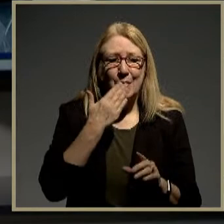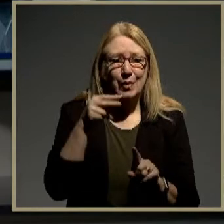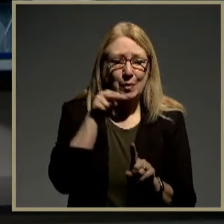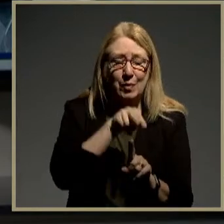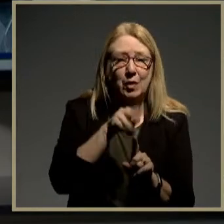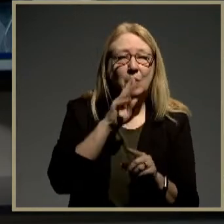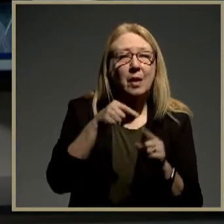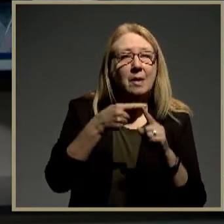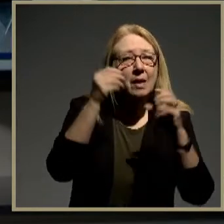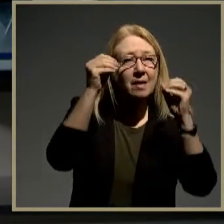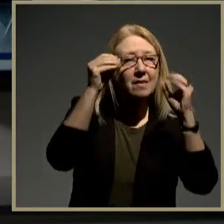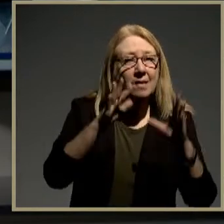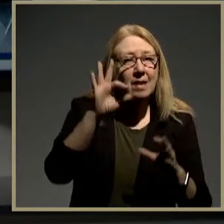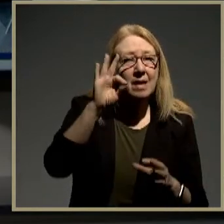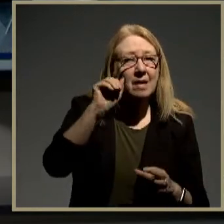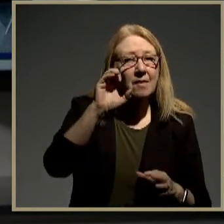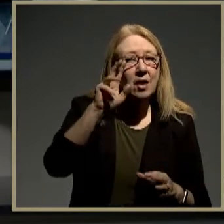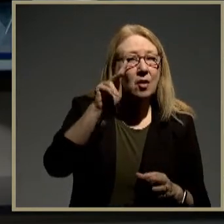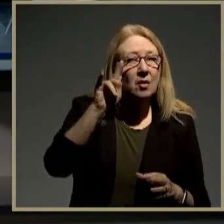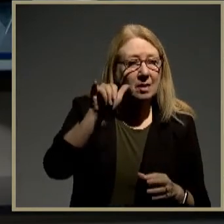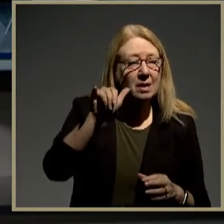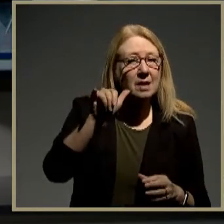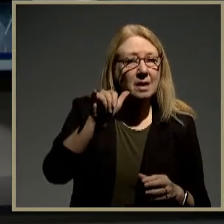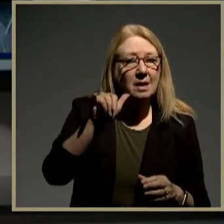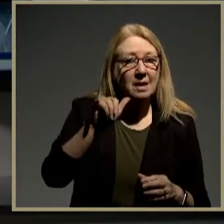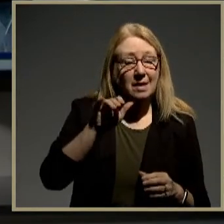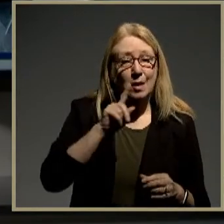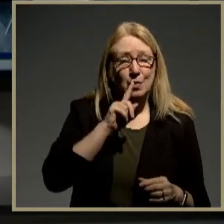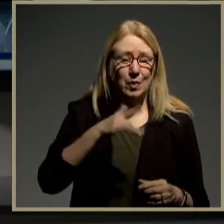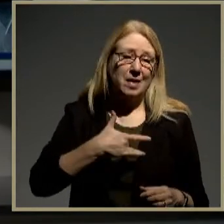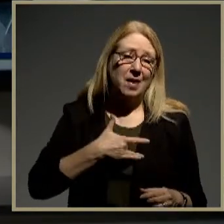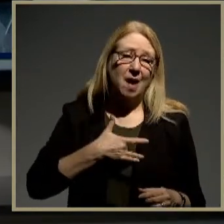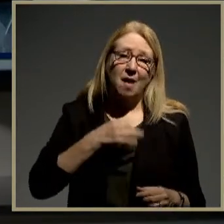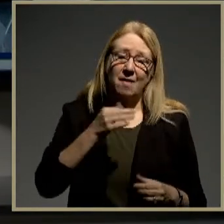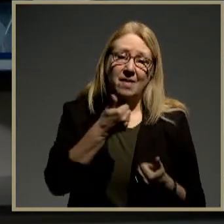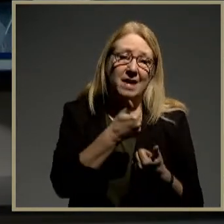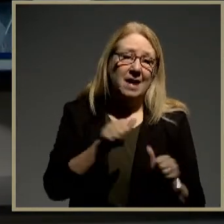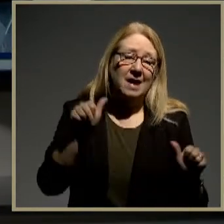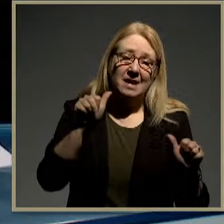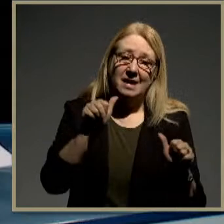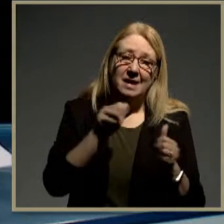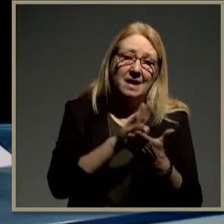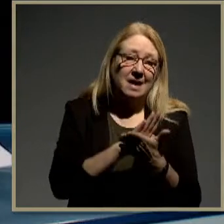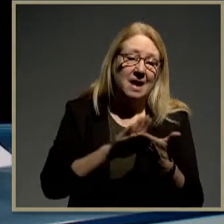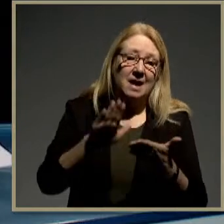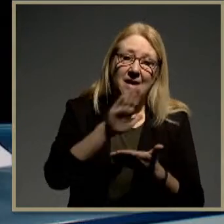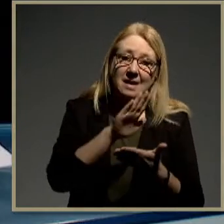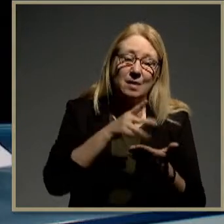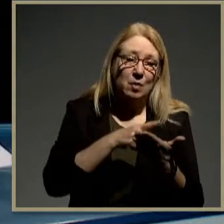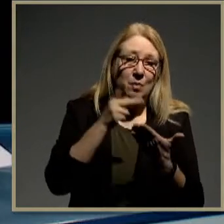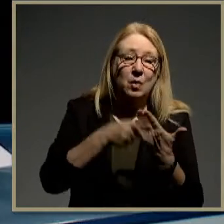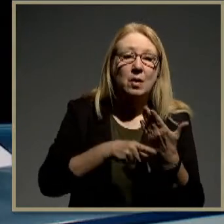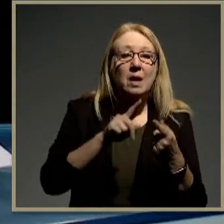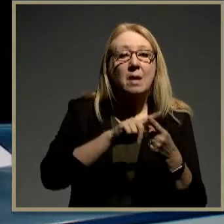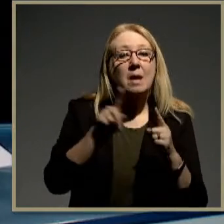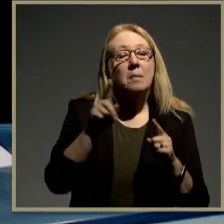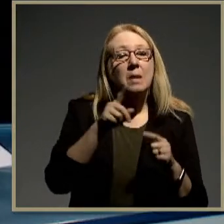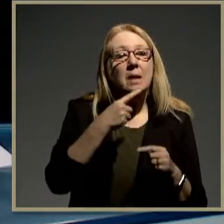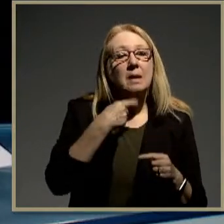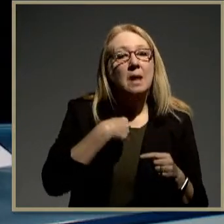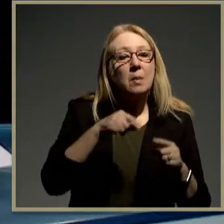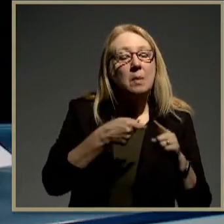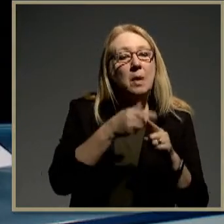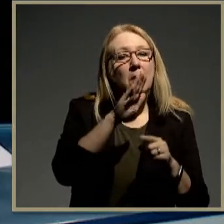mentioned faculty. The faculty, of course, are the heart of any academic program. Talk a little bit about how your